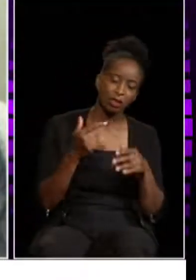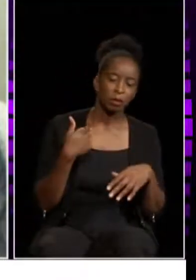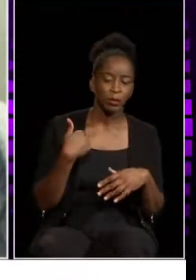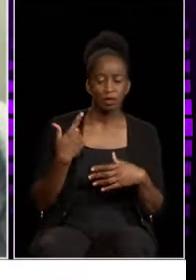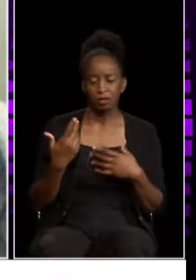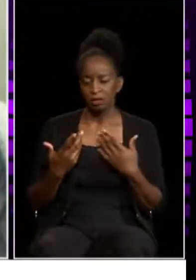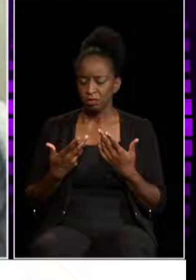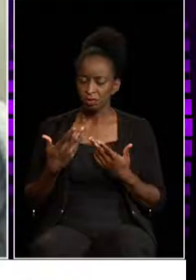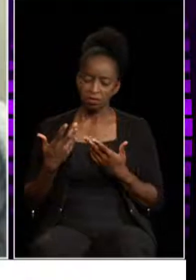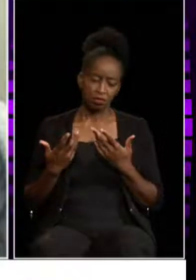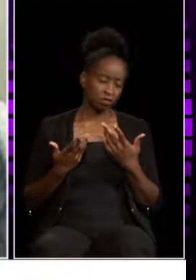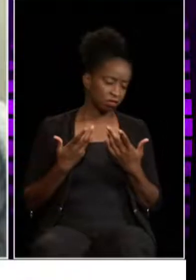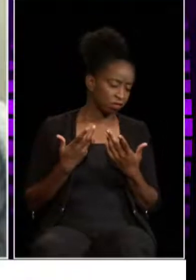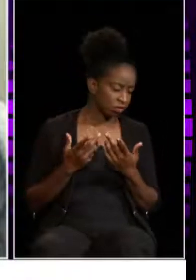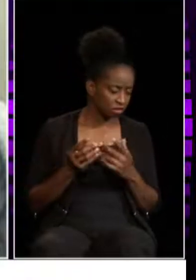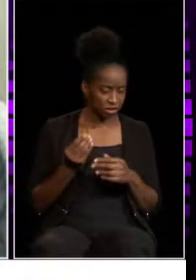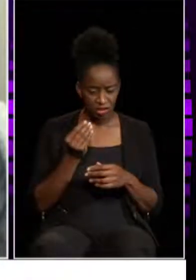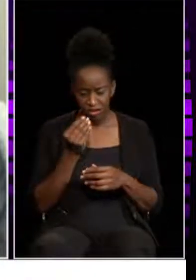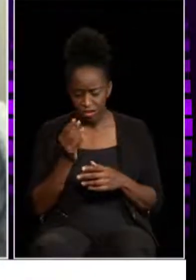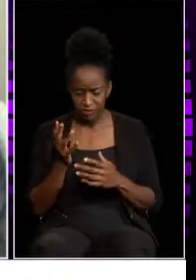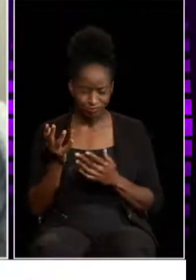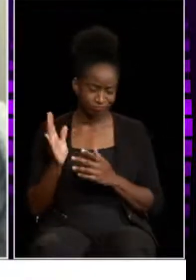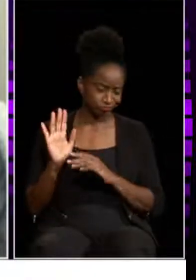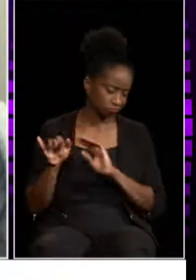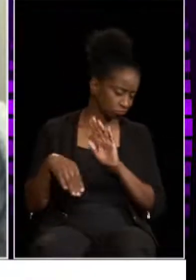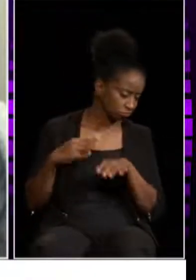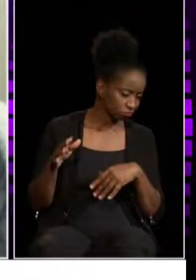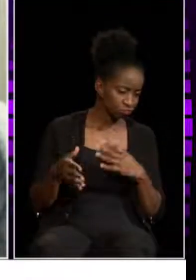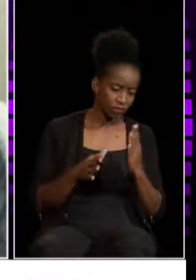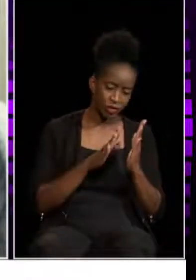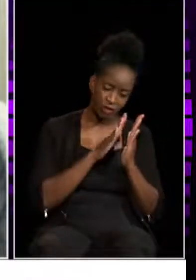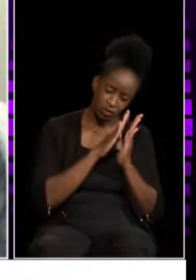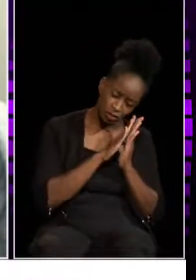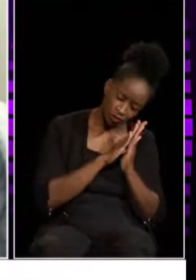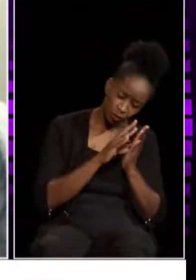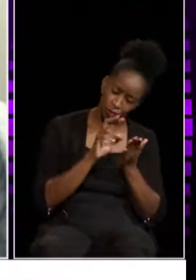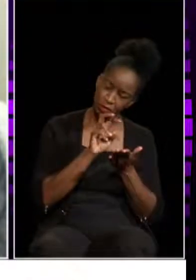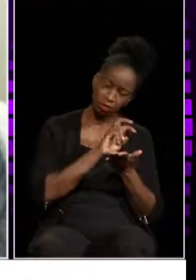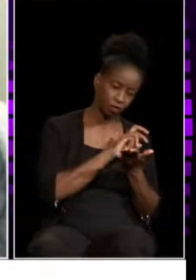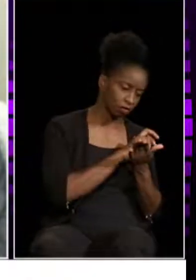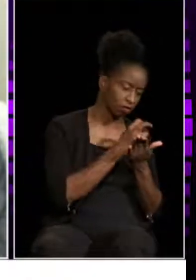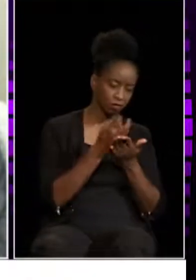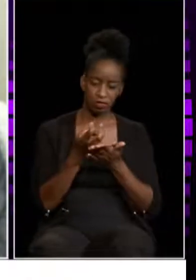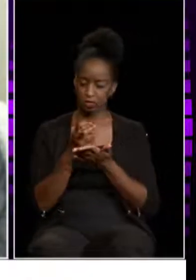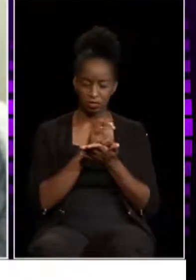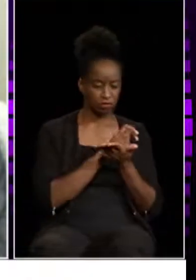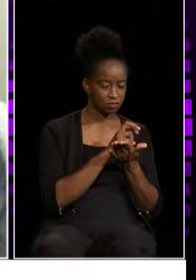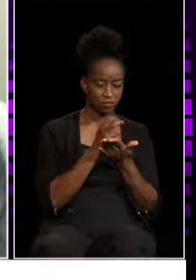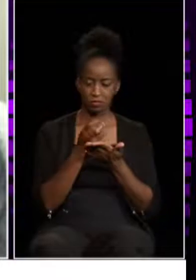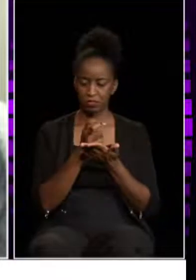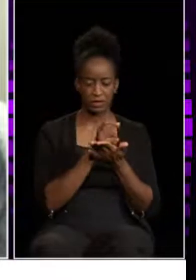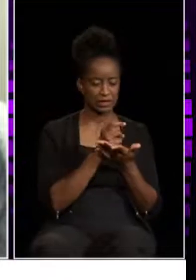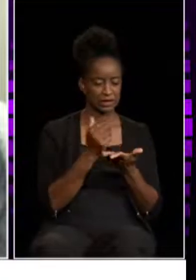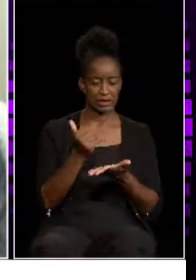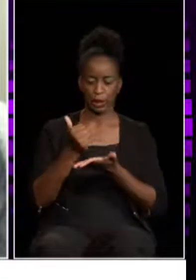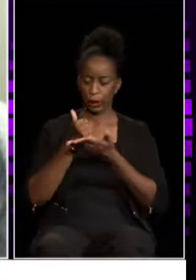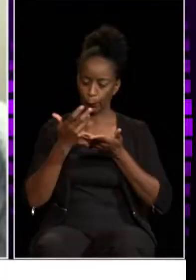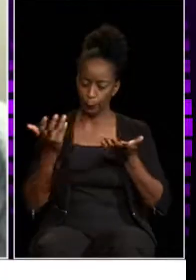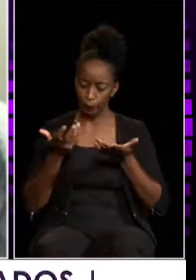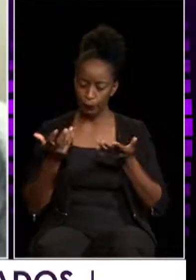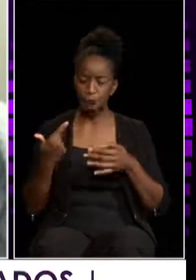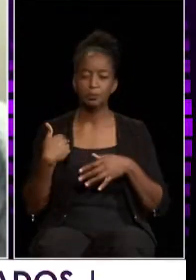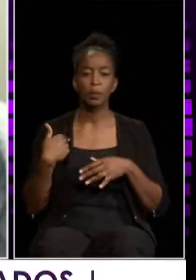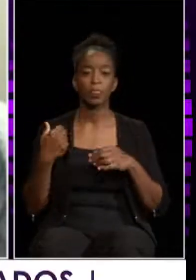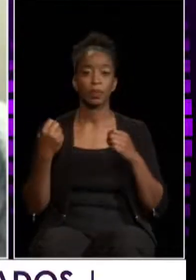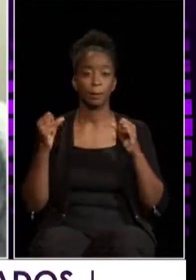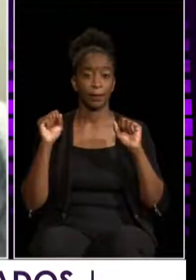to cope with that, what I would have done was I exercised. So it, lockdown